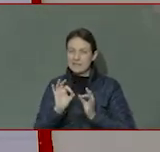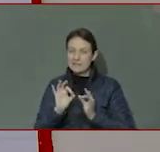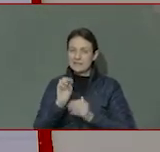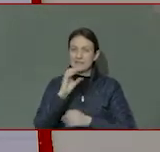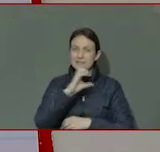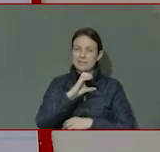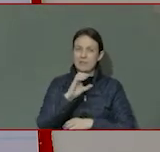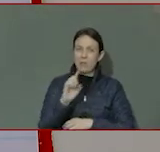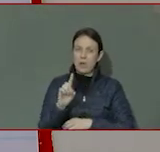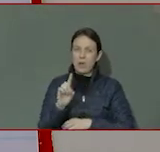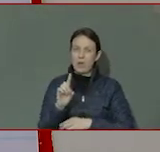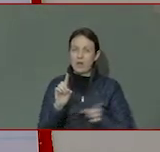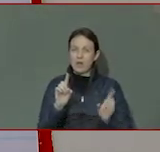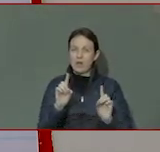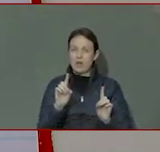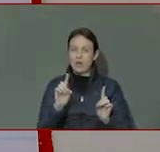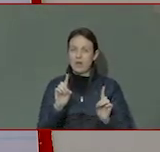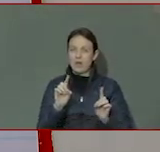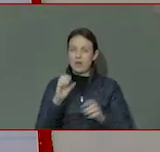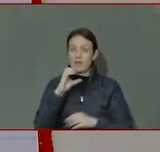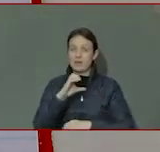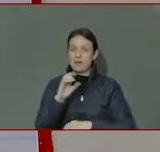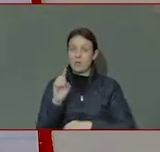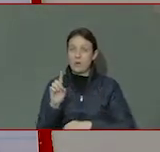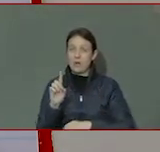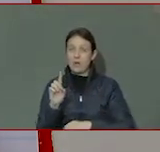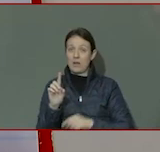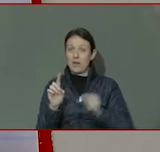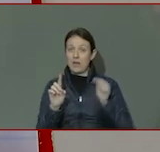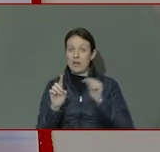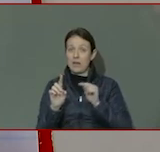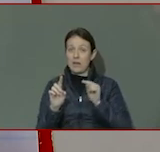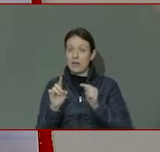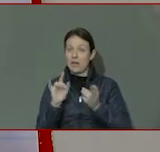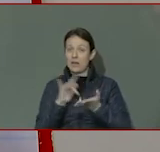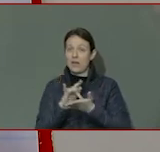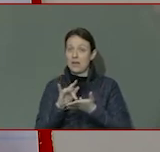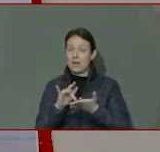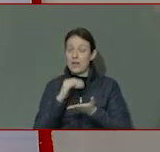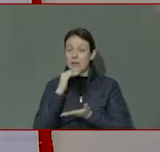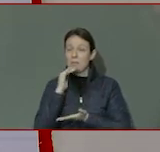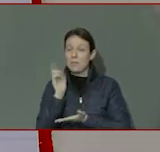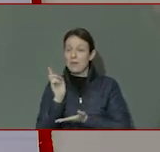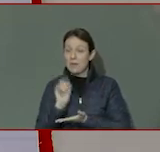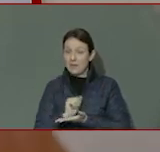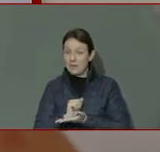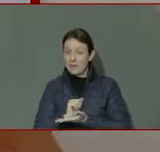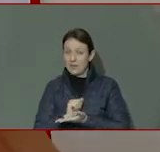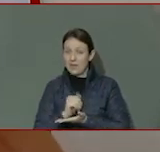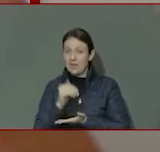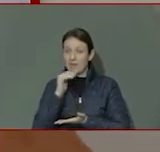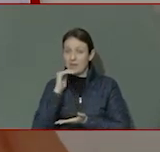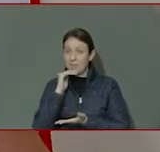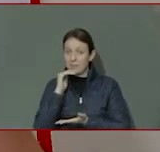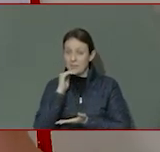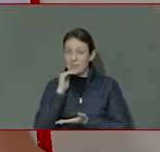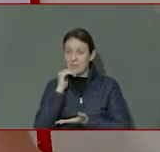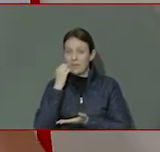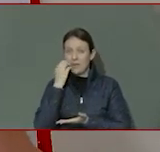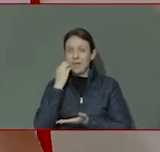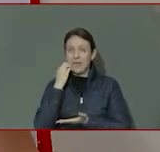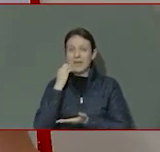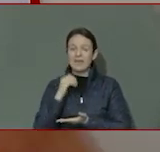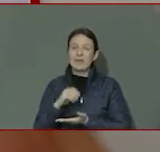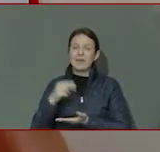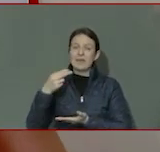C1? The C1 that I just calculated is the hydrochloric acid